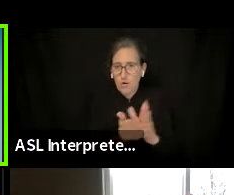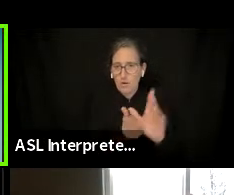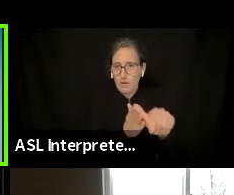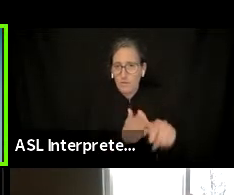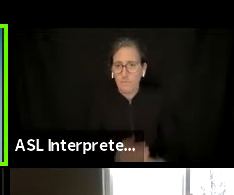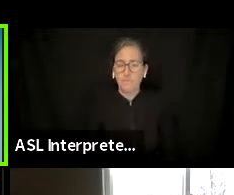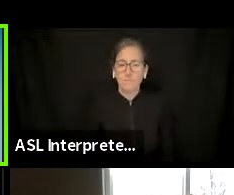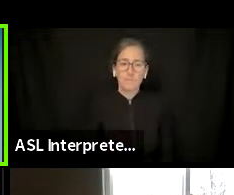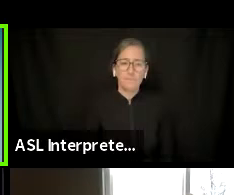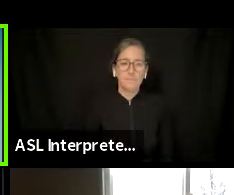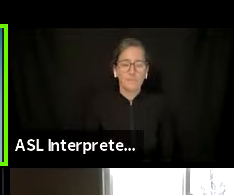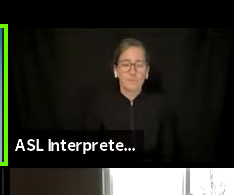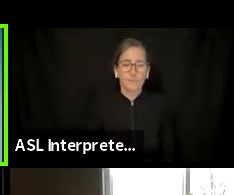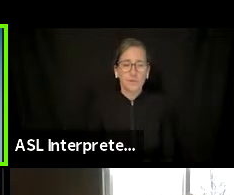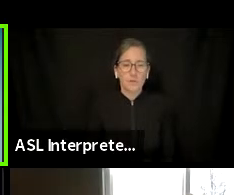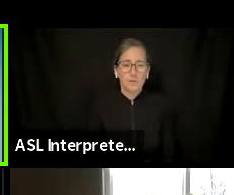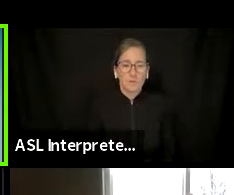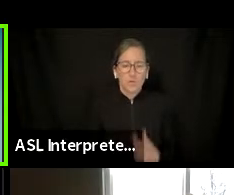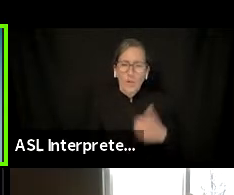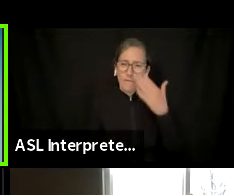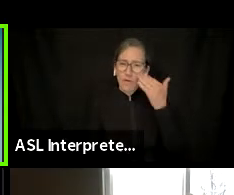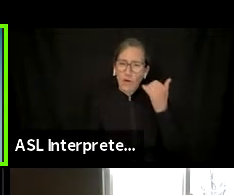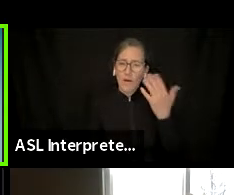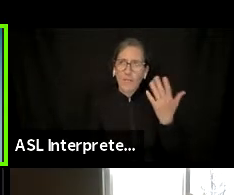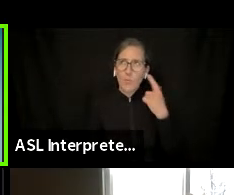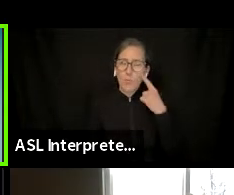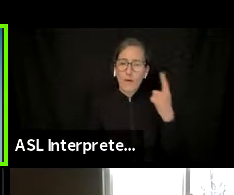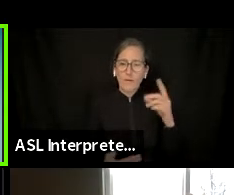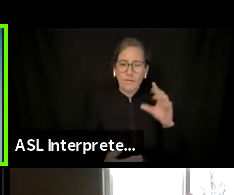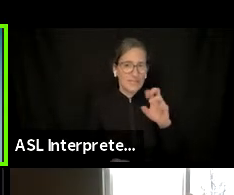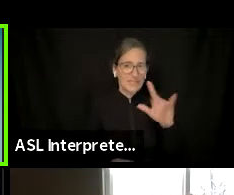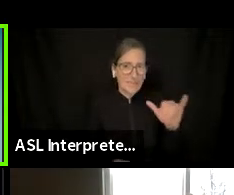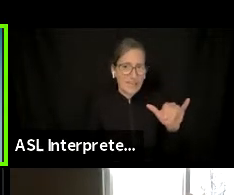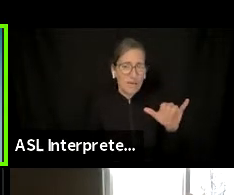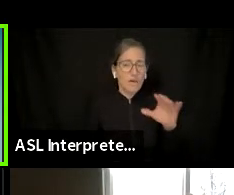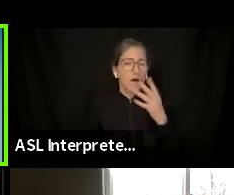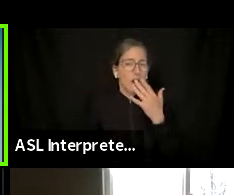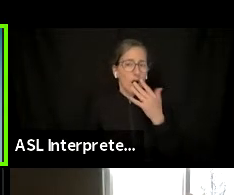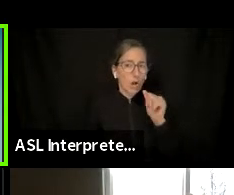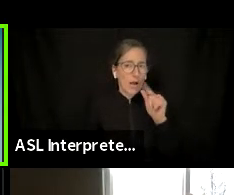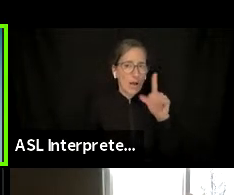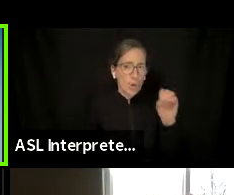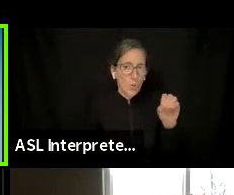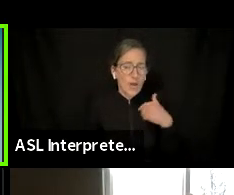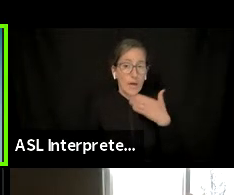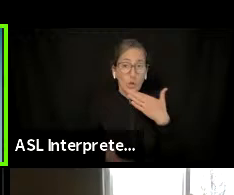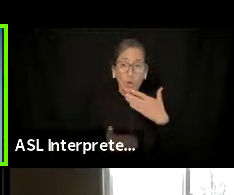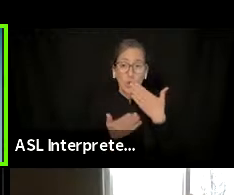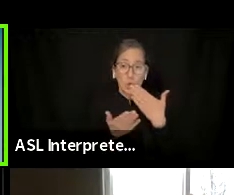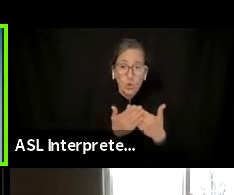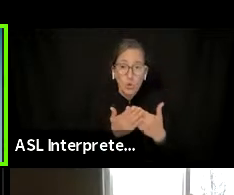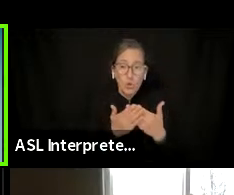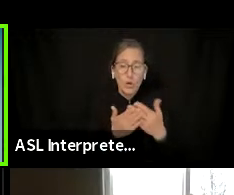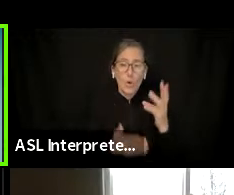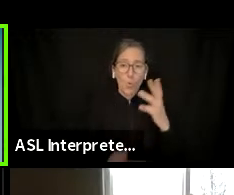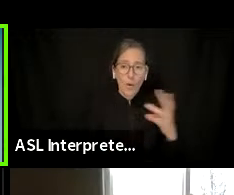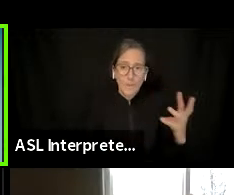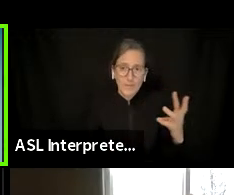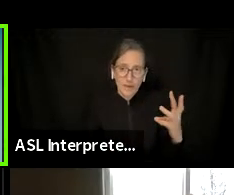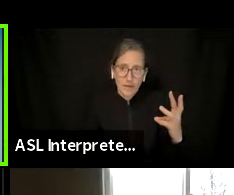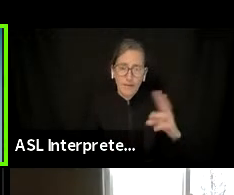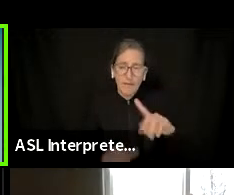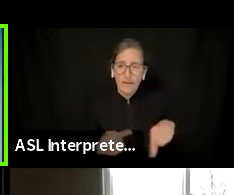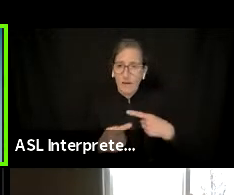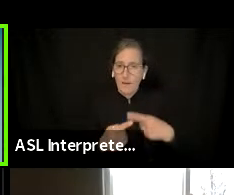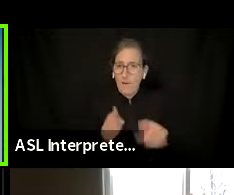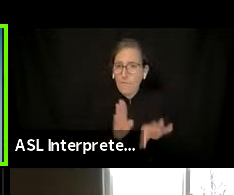I forget which, it was a city in Colorado that had a really good website on how to find resources. Like it was from